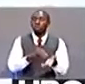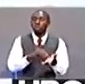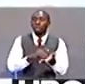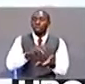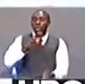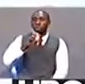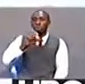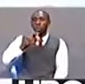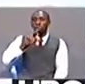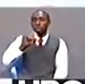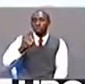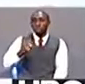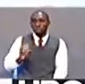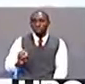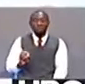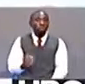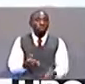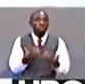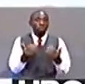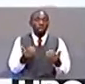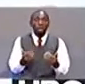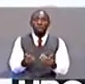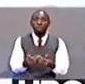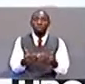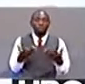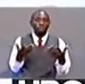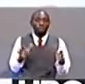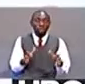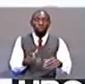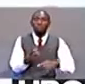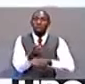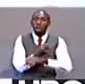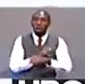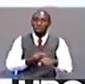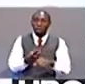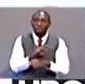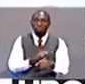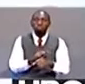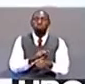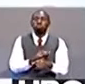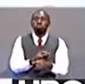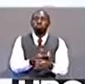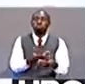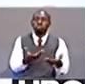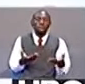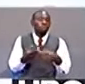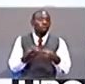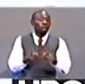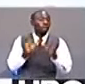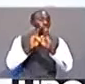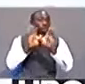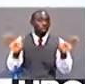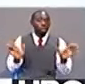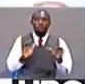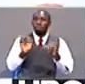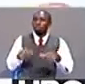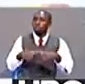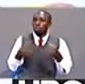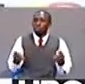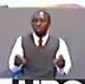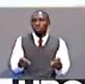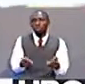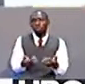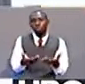members, our plan had been to spend 1 hour on this tribute, but it became very clear that you cannot pay tribute